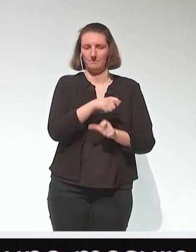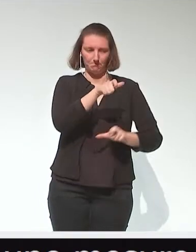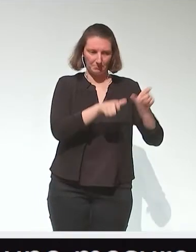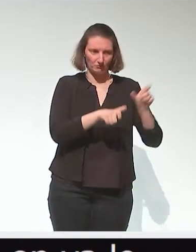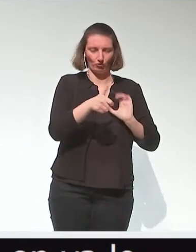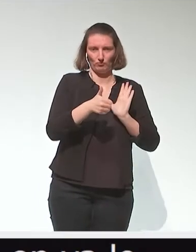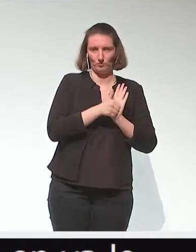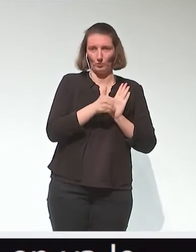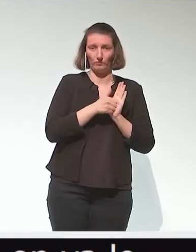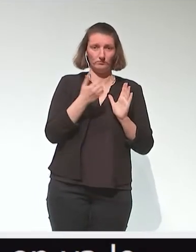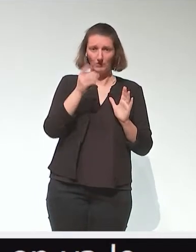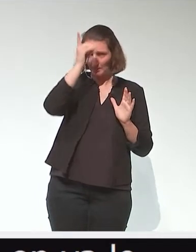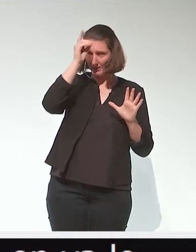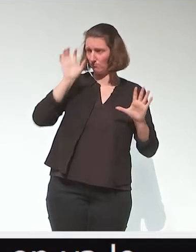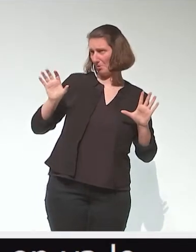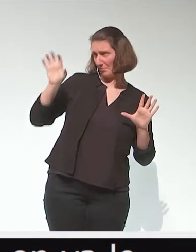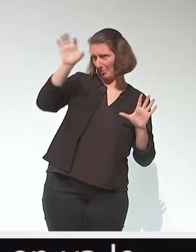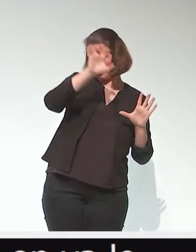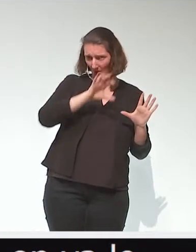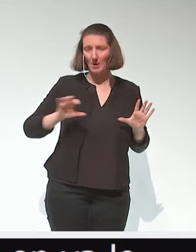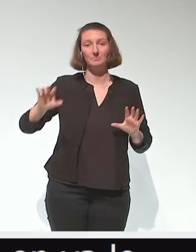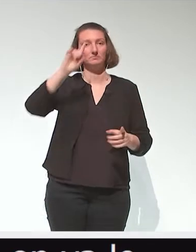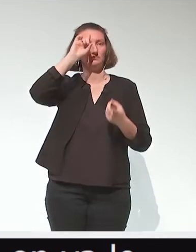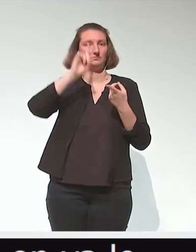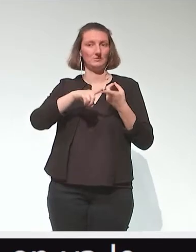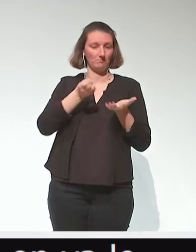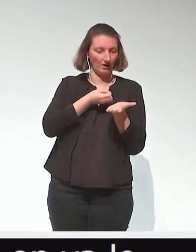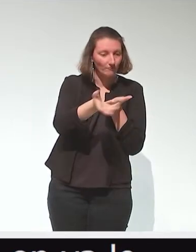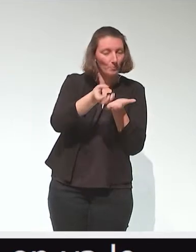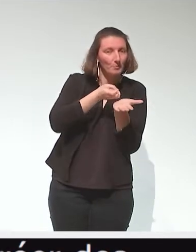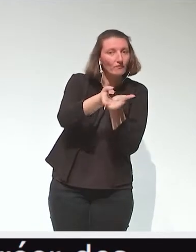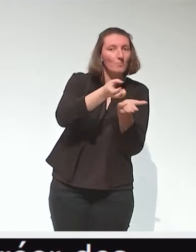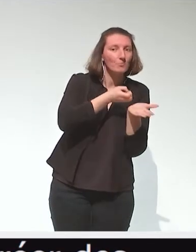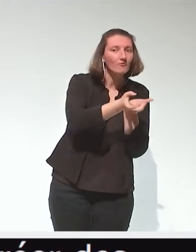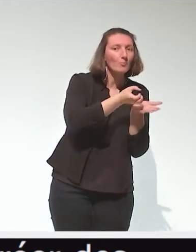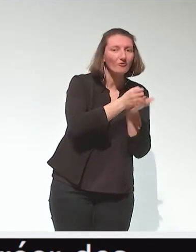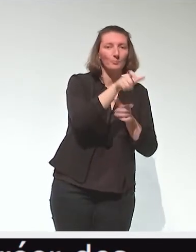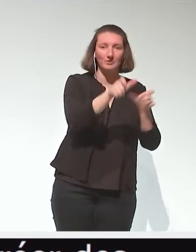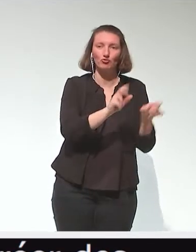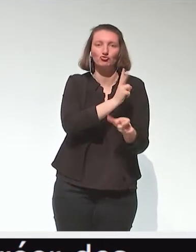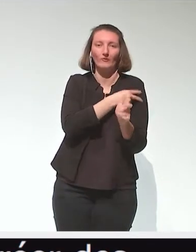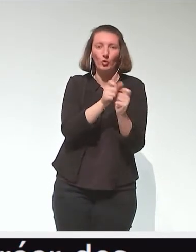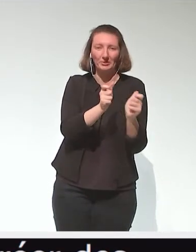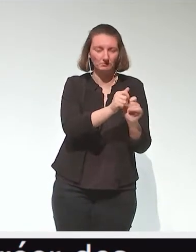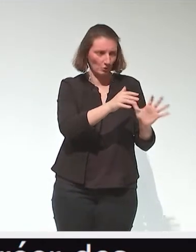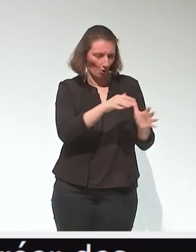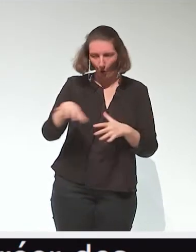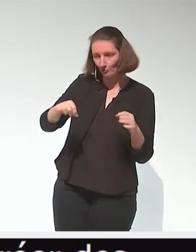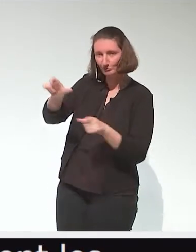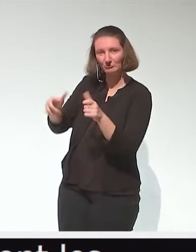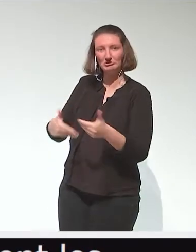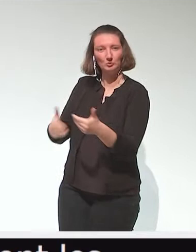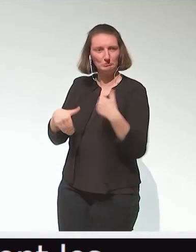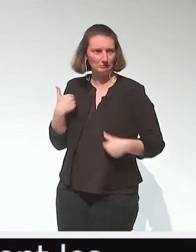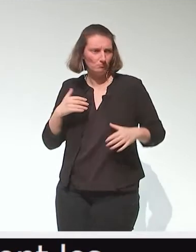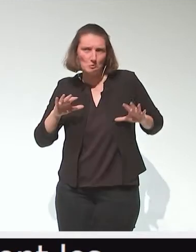are going to have people throughout the country informing